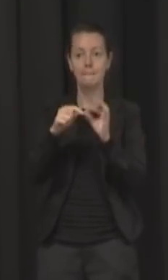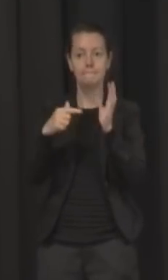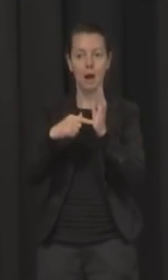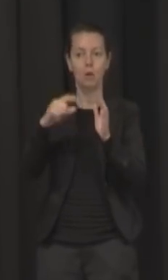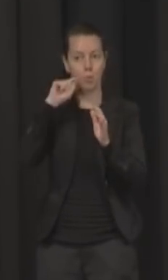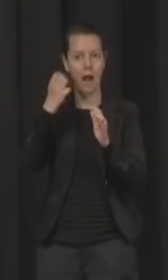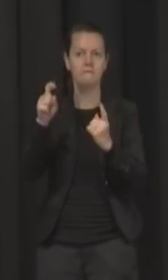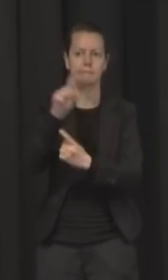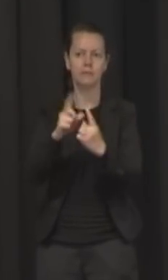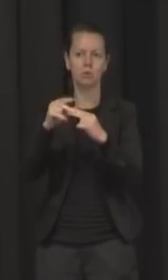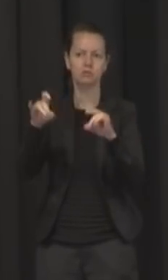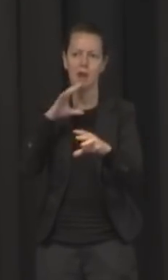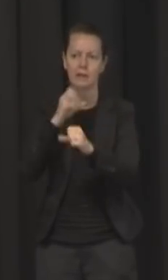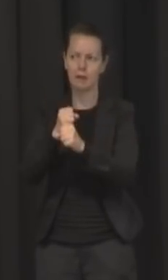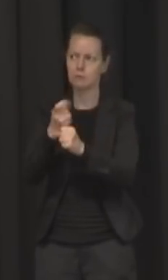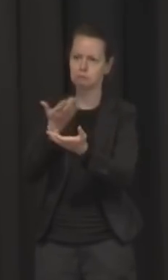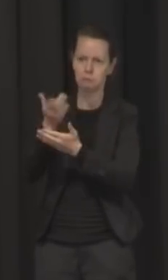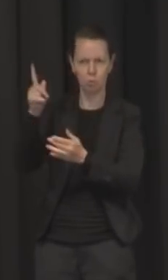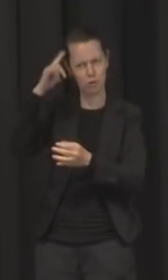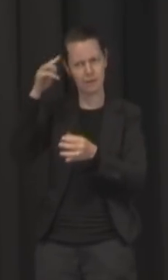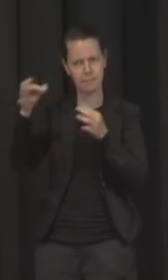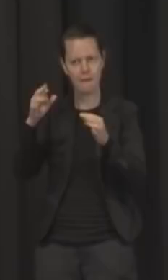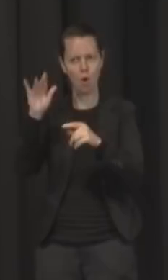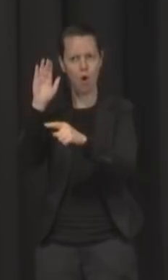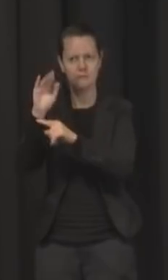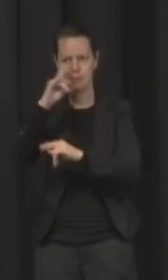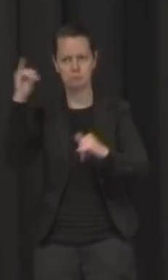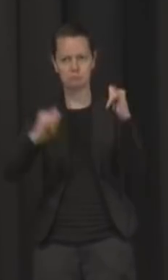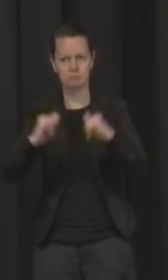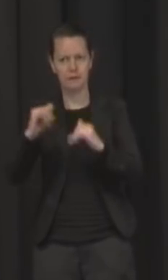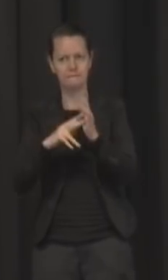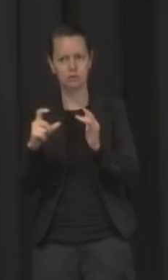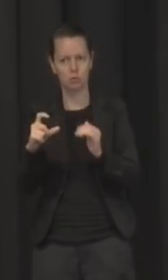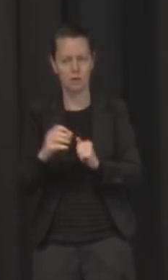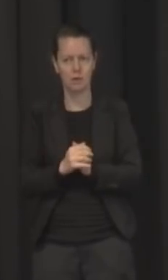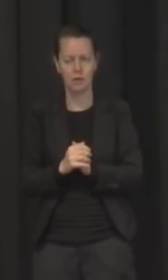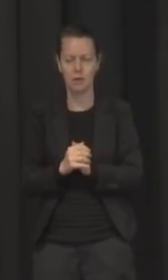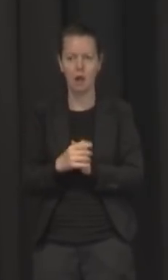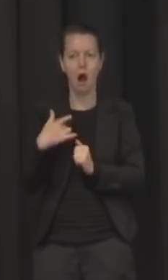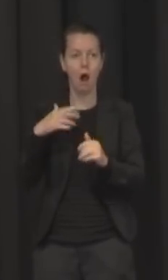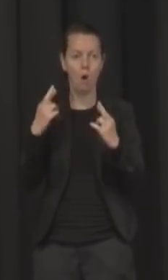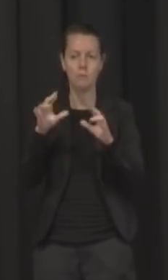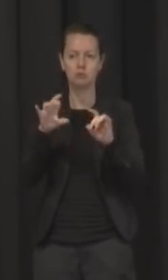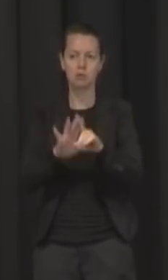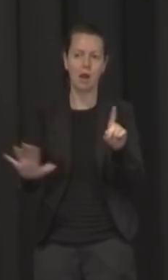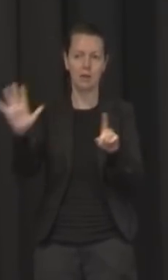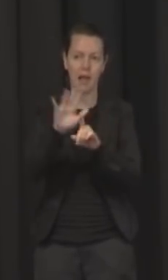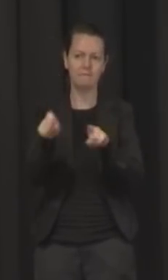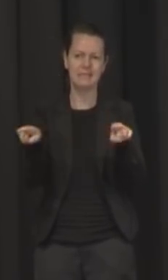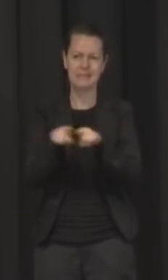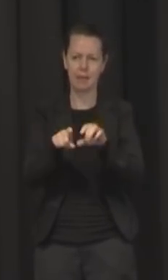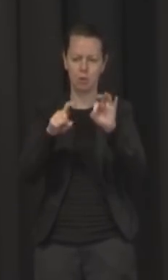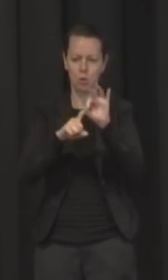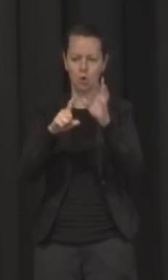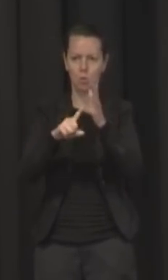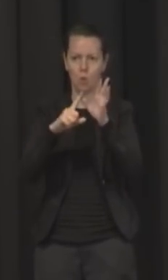page, and that there's, as best we can, a consistent quarantine process, a consistent set of dates for when different groups of people, whether they're